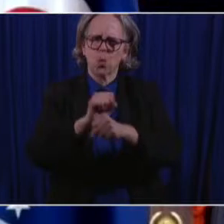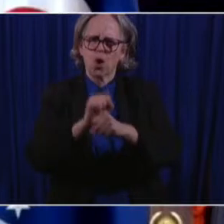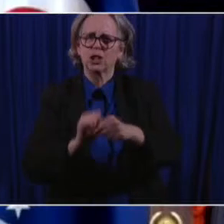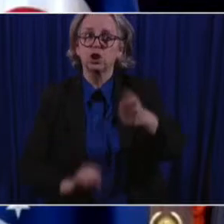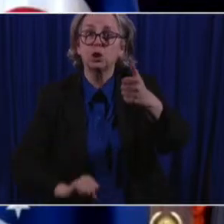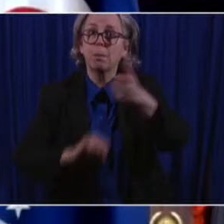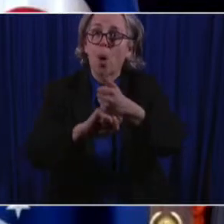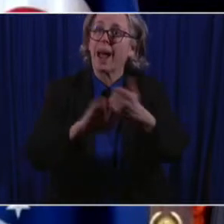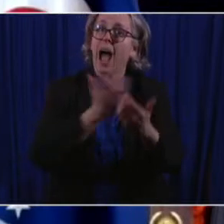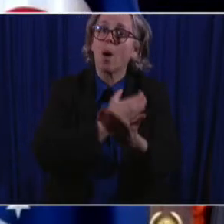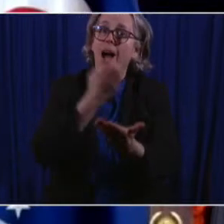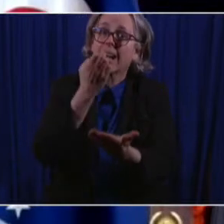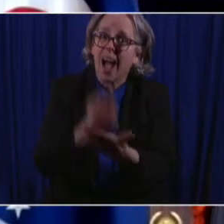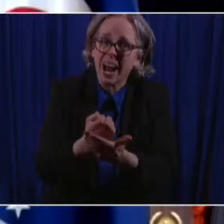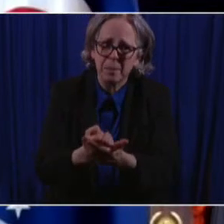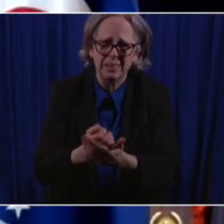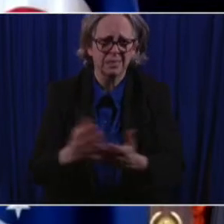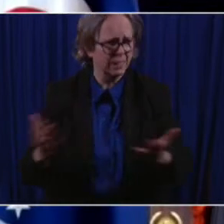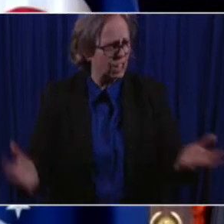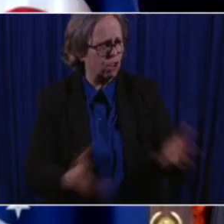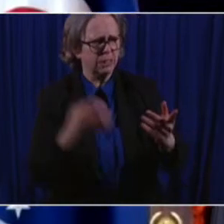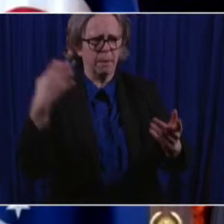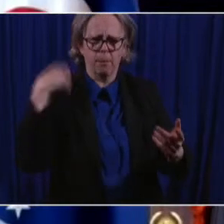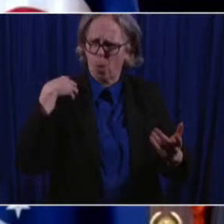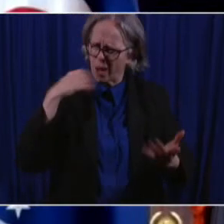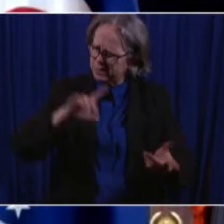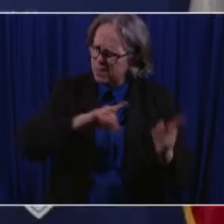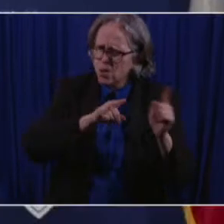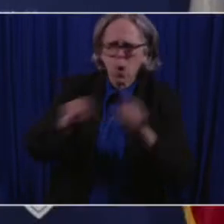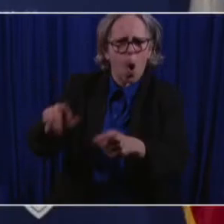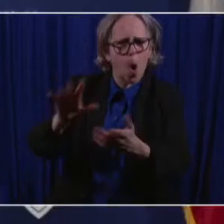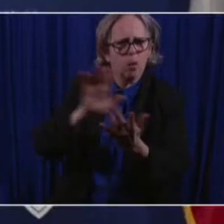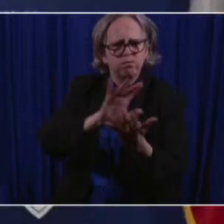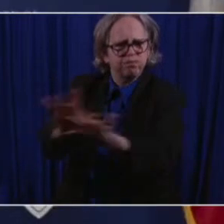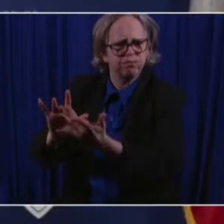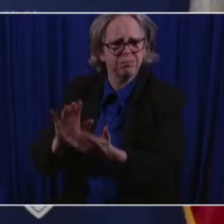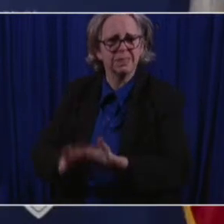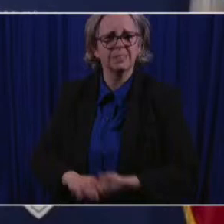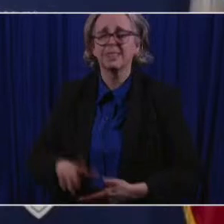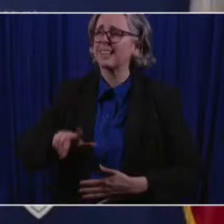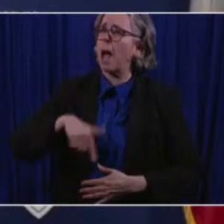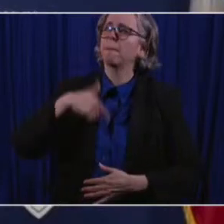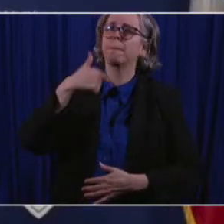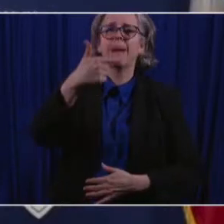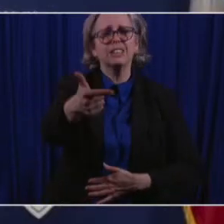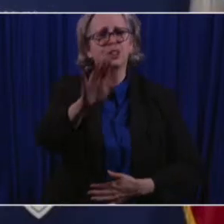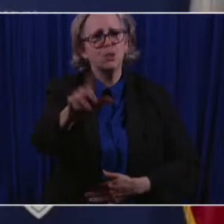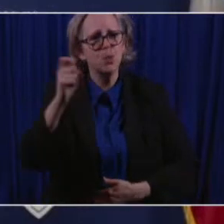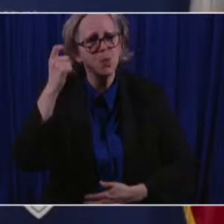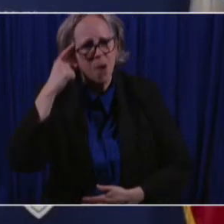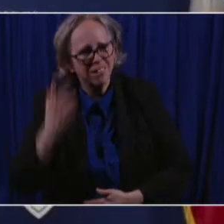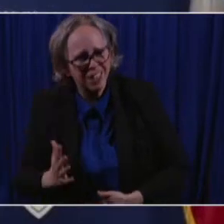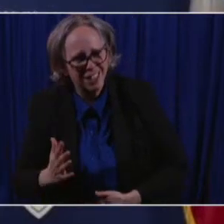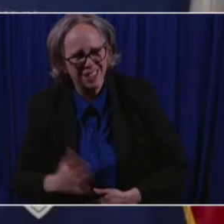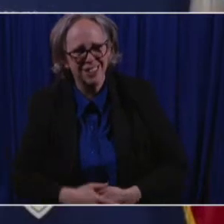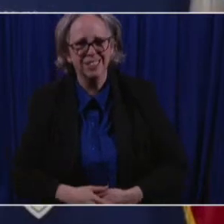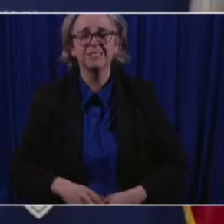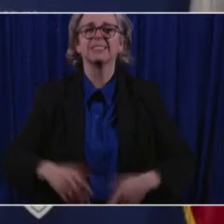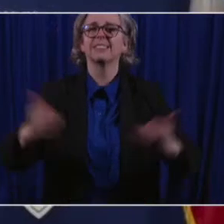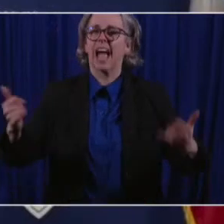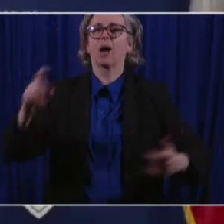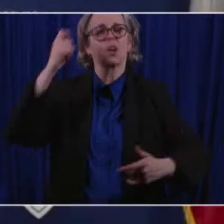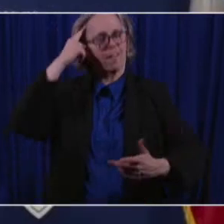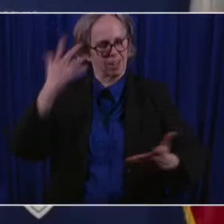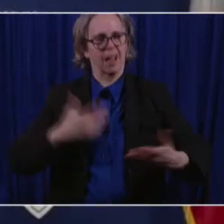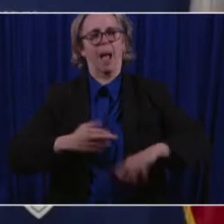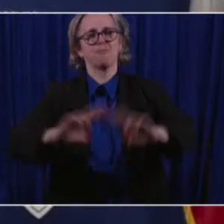take advantage of this opportunity. Back to you, Governor. Lieutenant Governor, thank you very much. We're ready for questions. Governor, first question